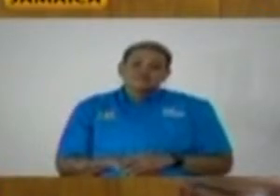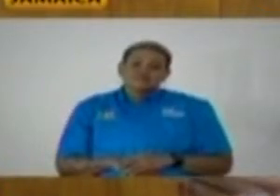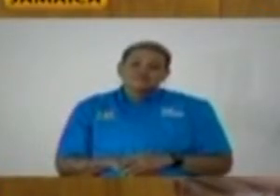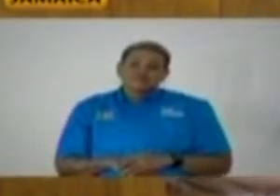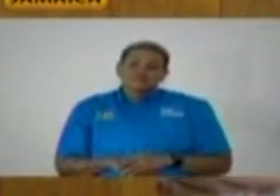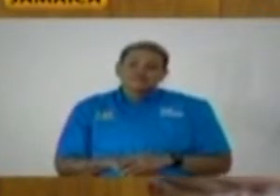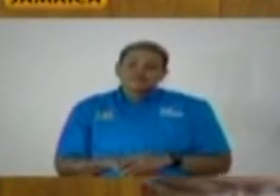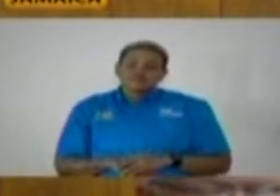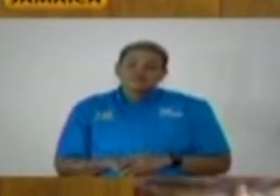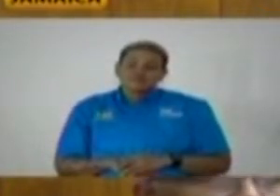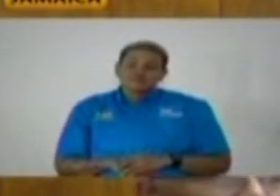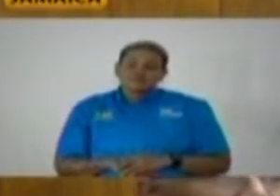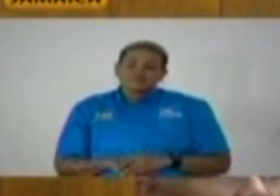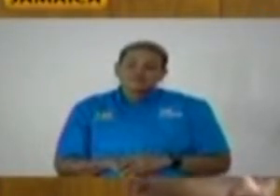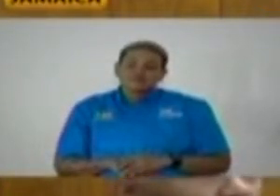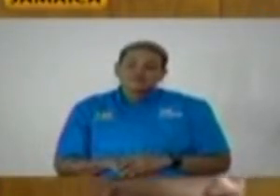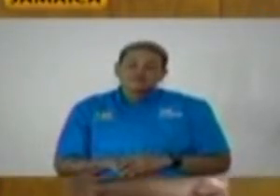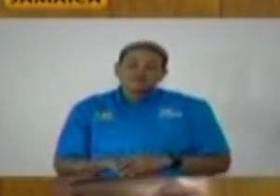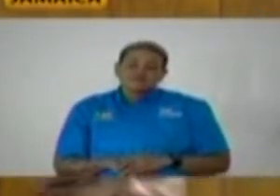Madam Speaker.